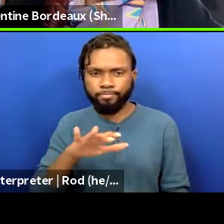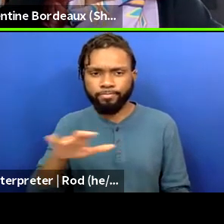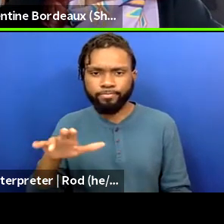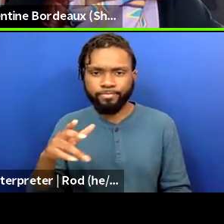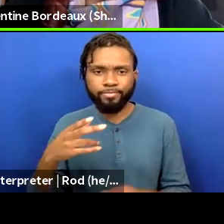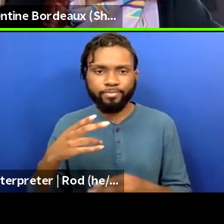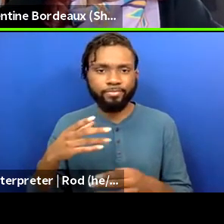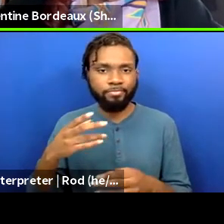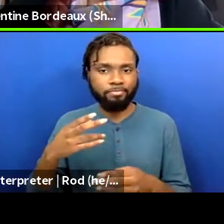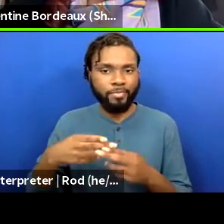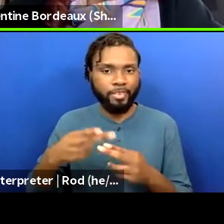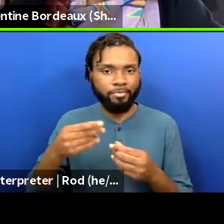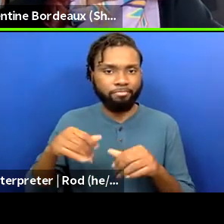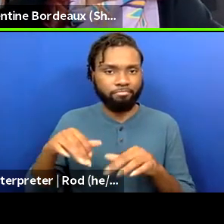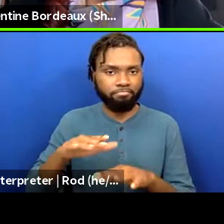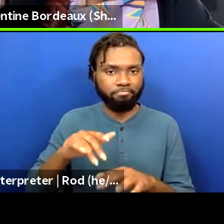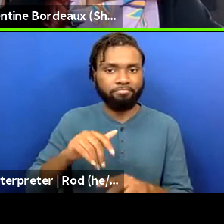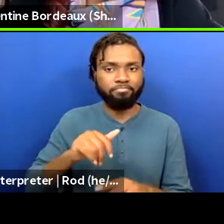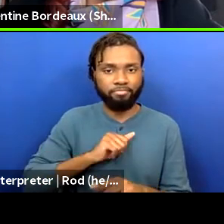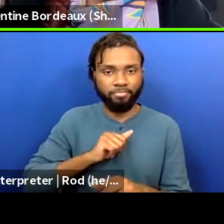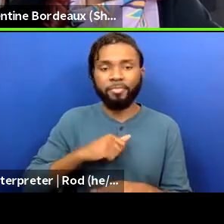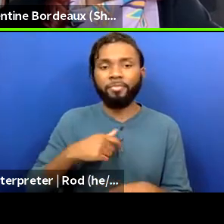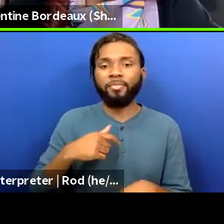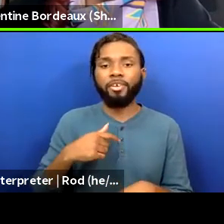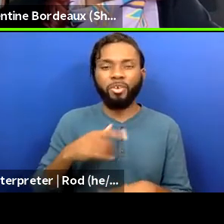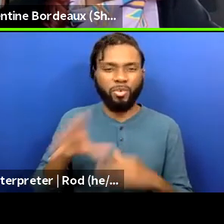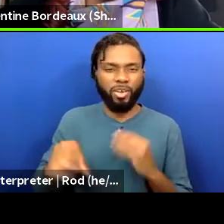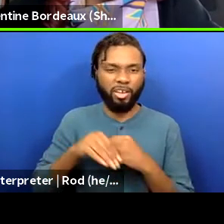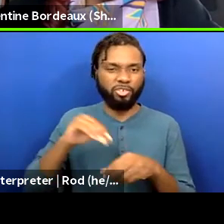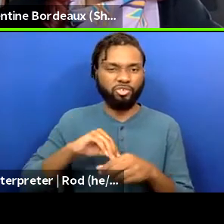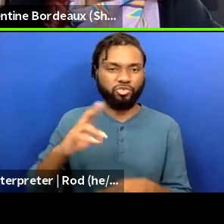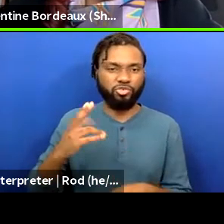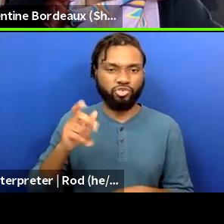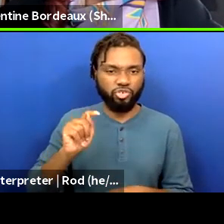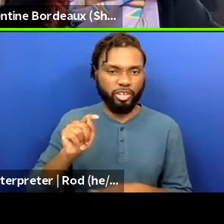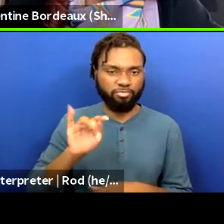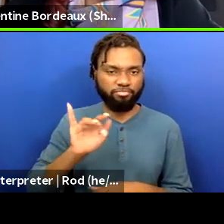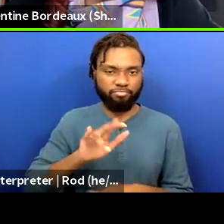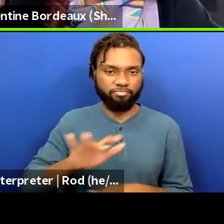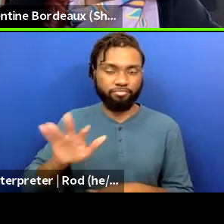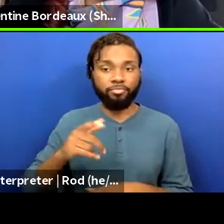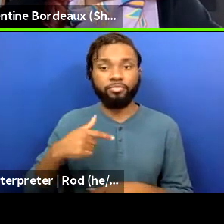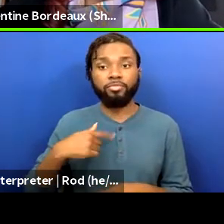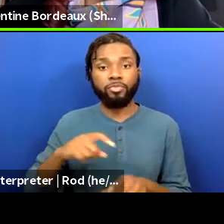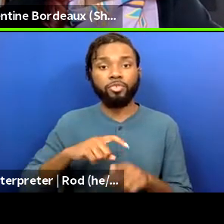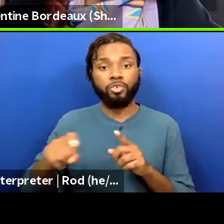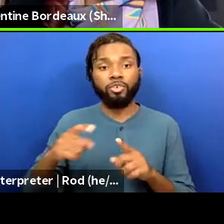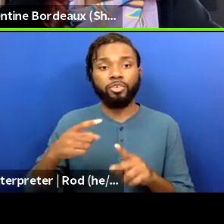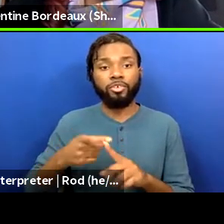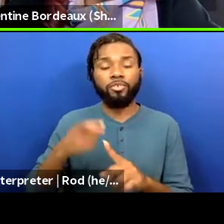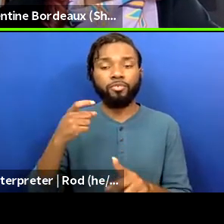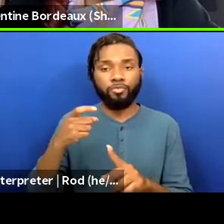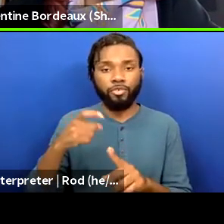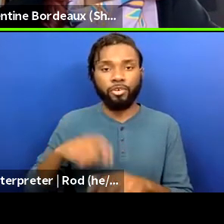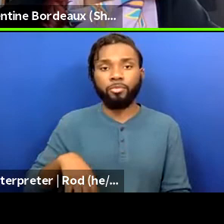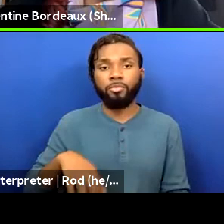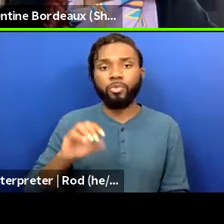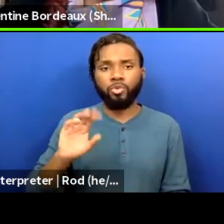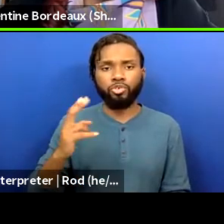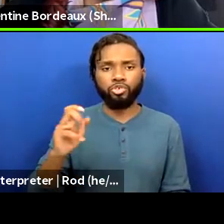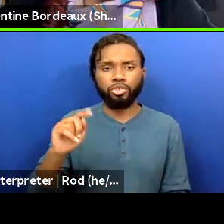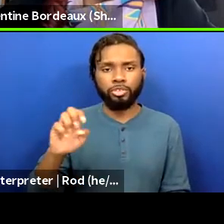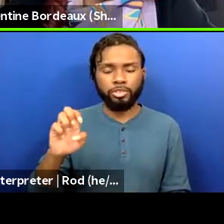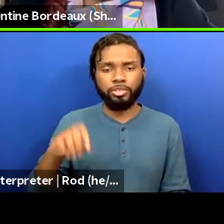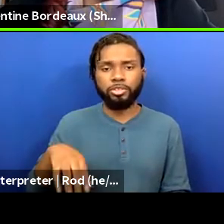chat. And I'm calling in from Ocheti Shakhoi territory, which is in the